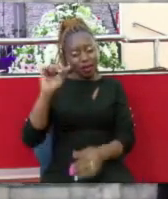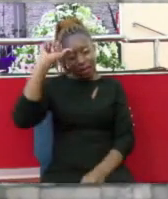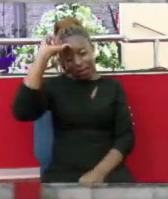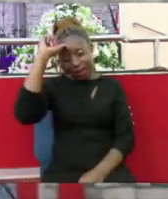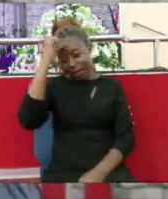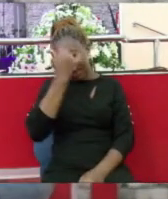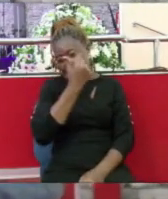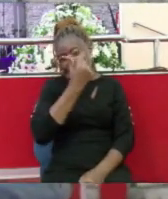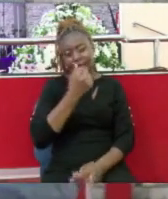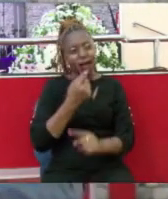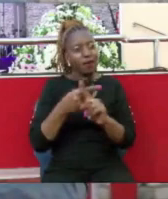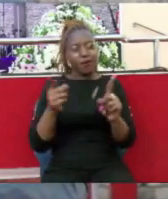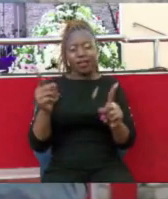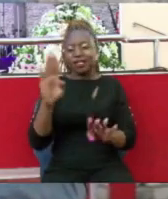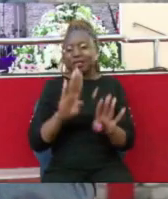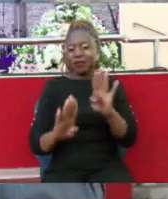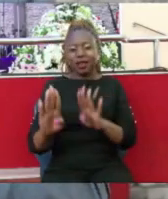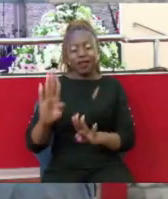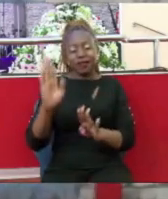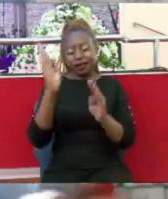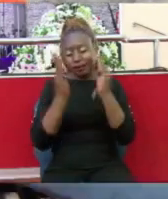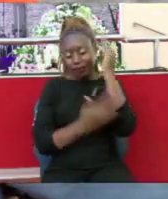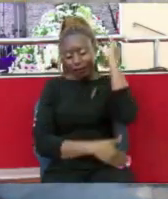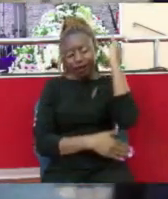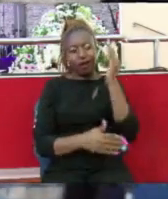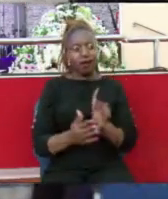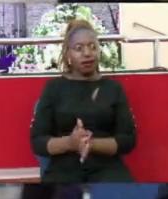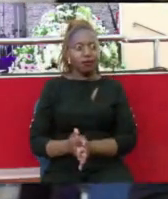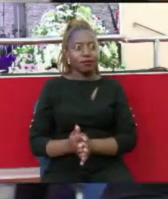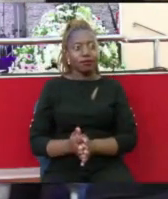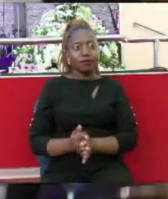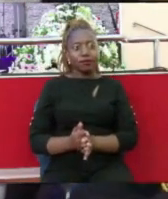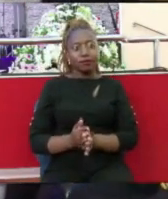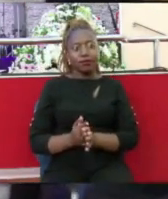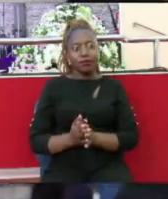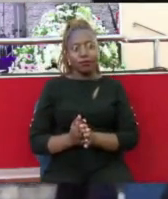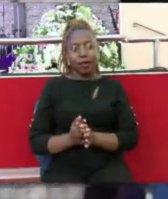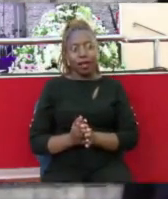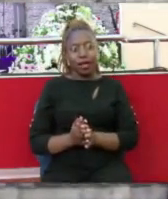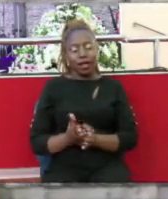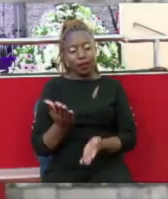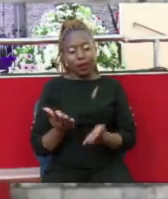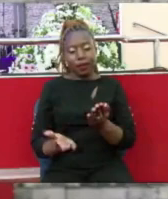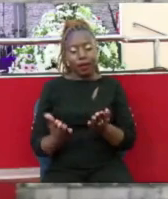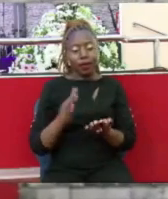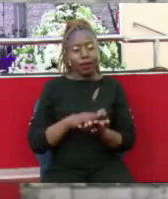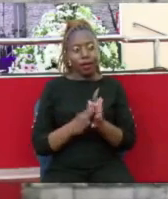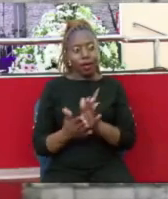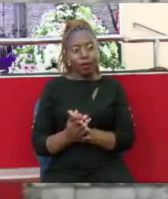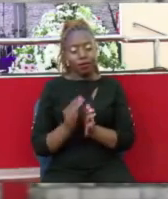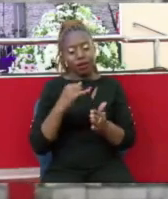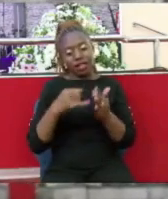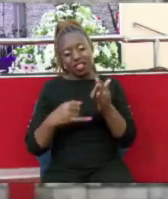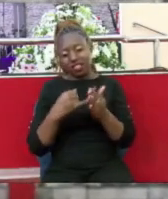kimasomo, but they have no morals, lakini hawana nidhamu. They become road engineers, wanakuwa wahandisi wa mbaya. They are corrupted. Wanakuwa